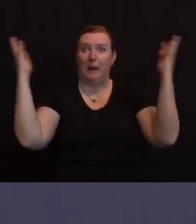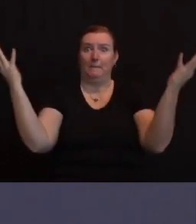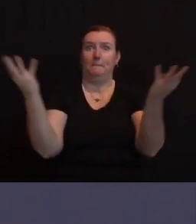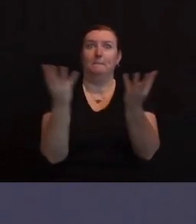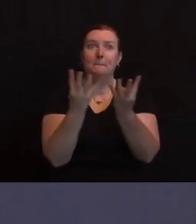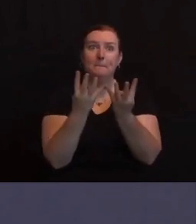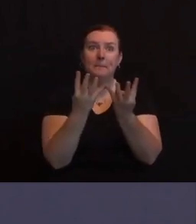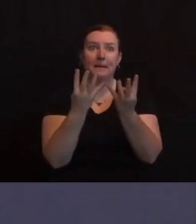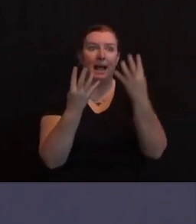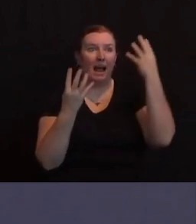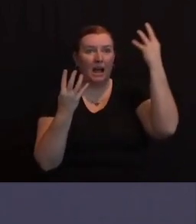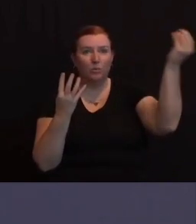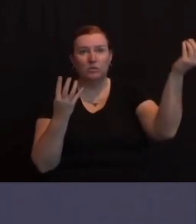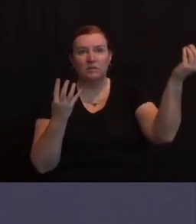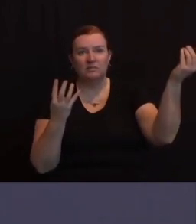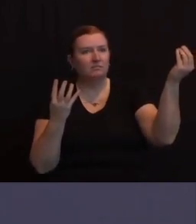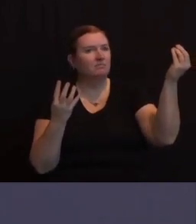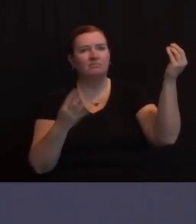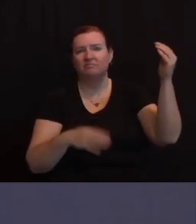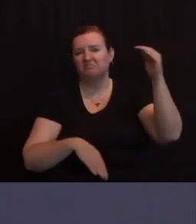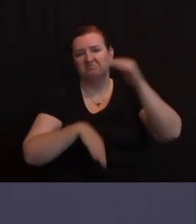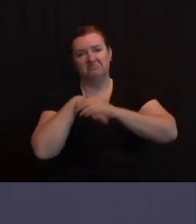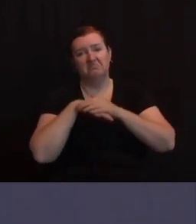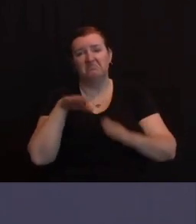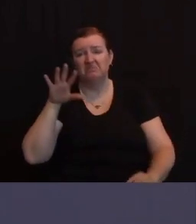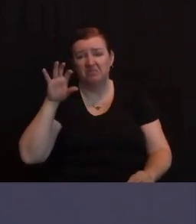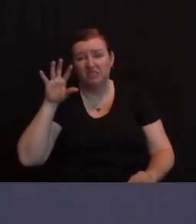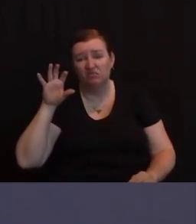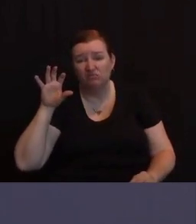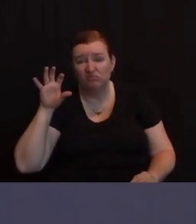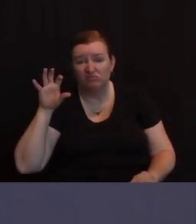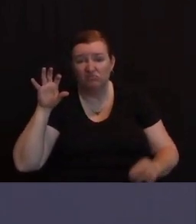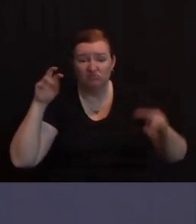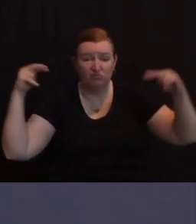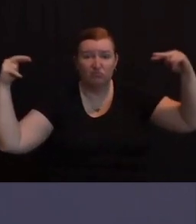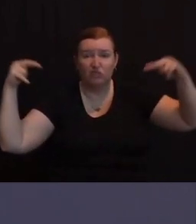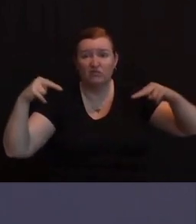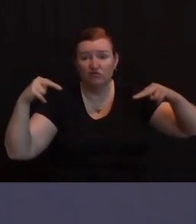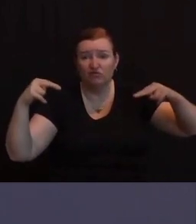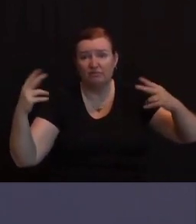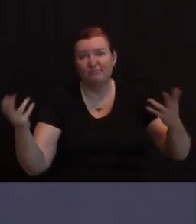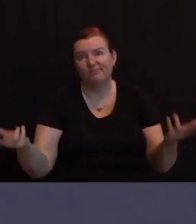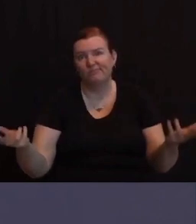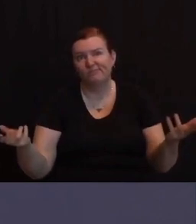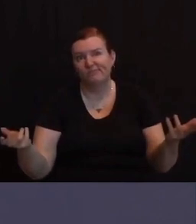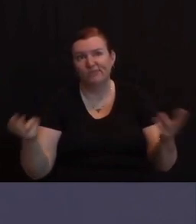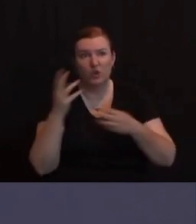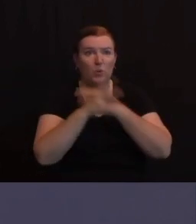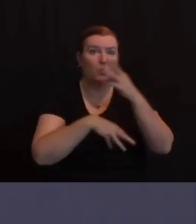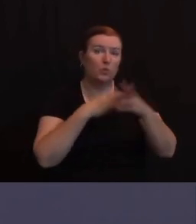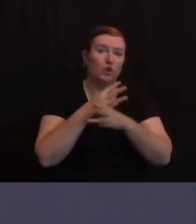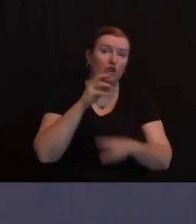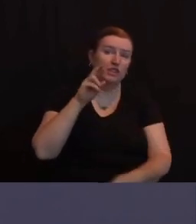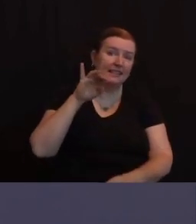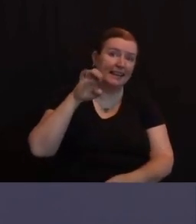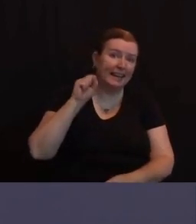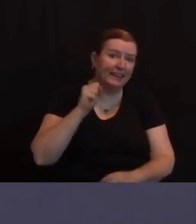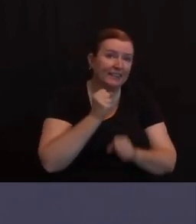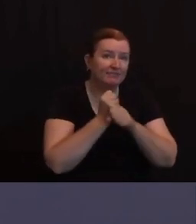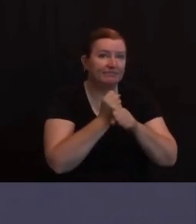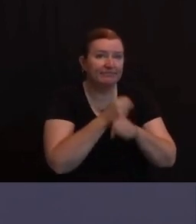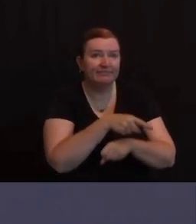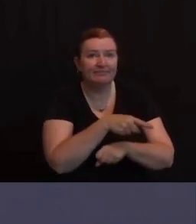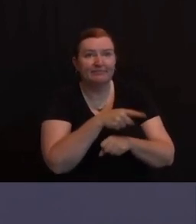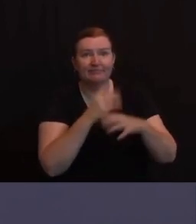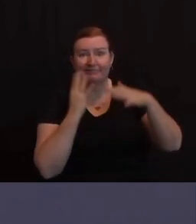So that's 500 people socially distant. These last dance World Series games, you can't get into the stadia without a